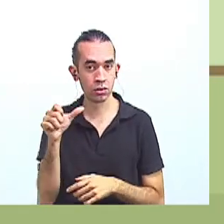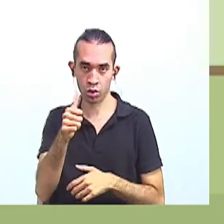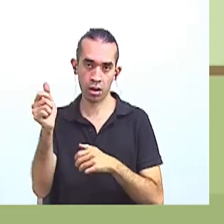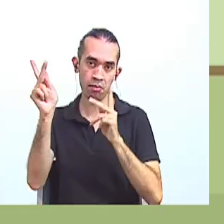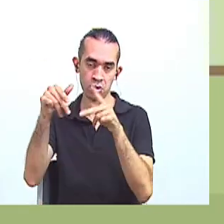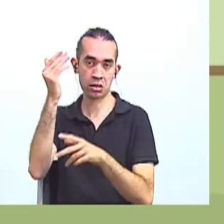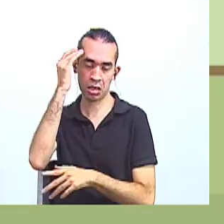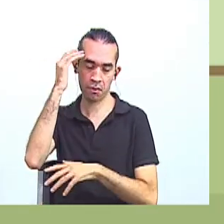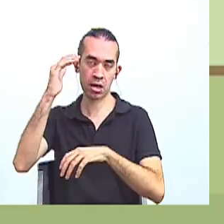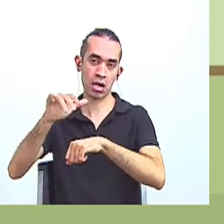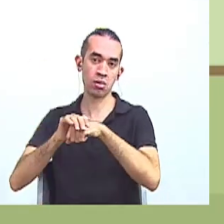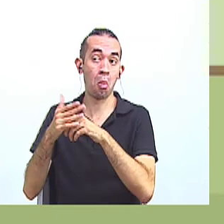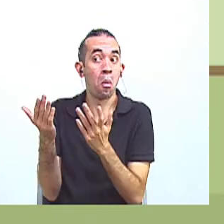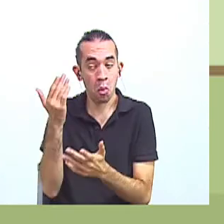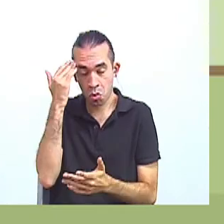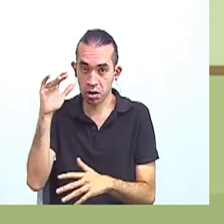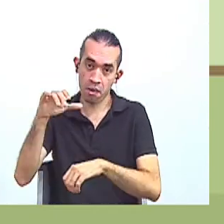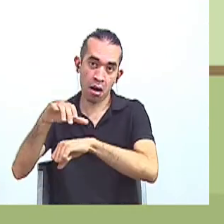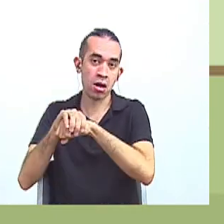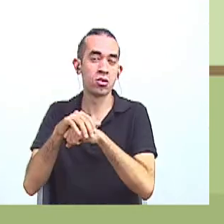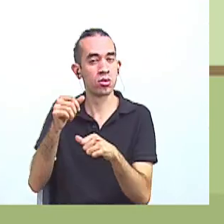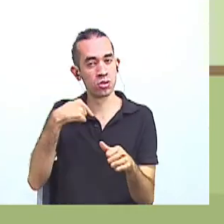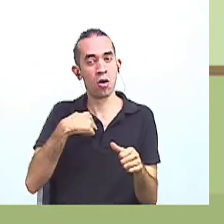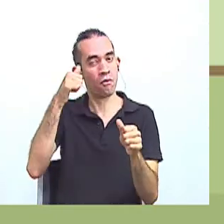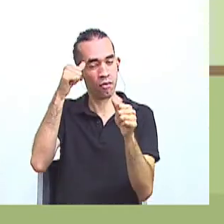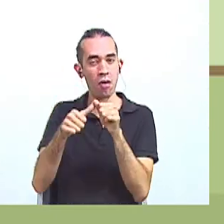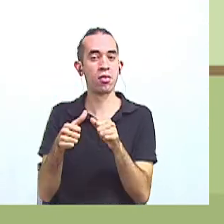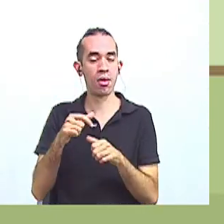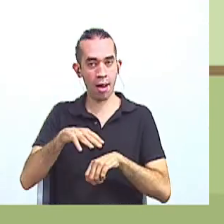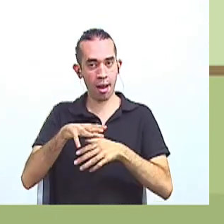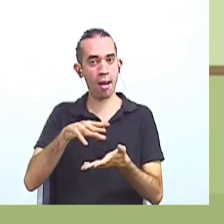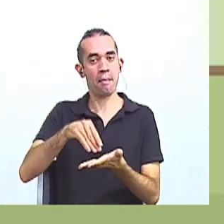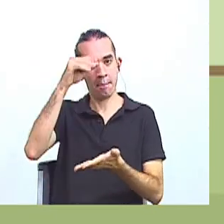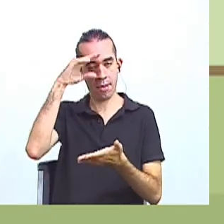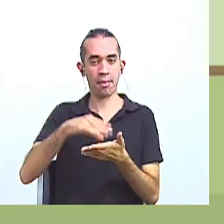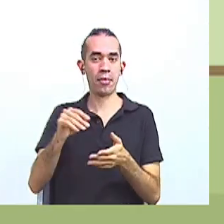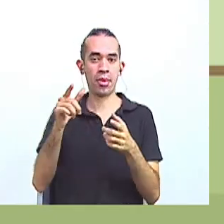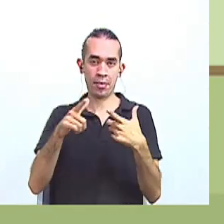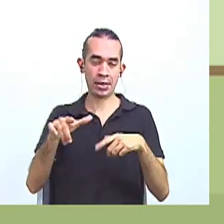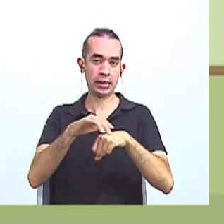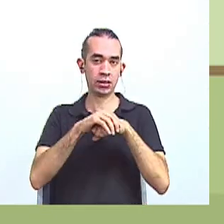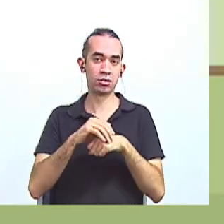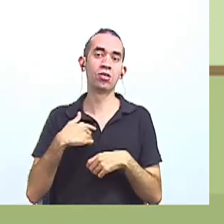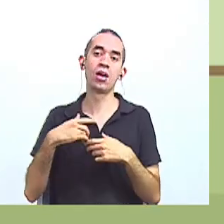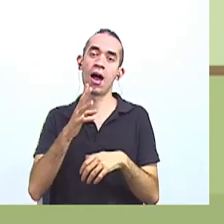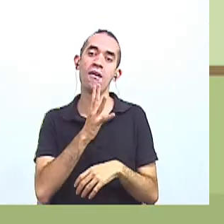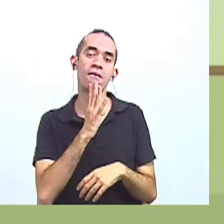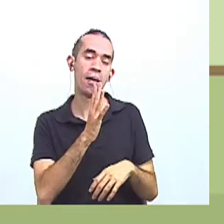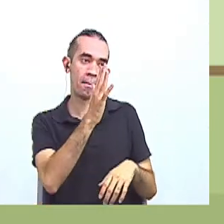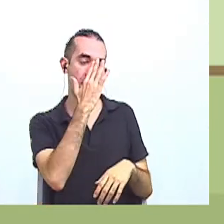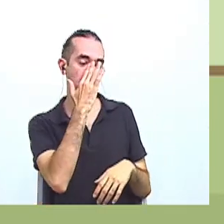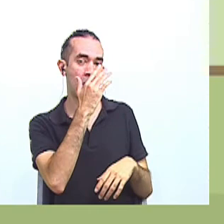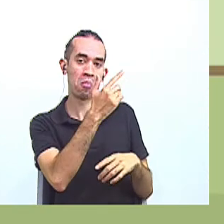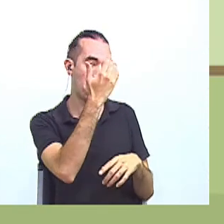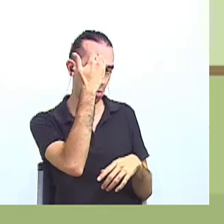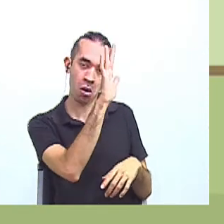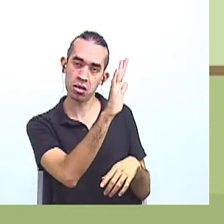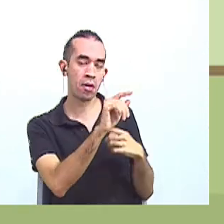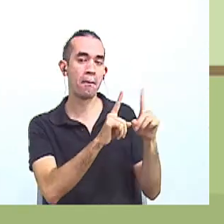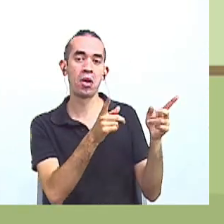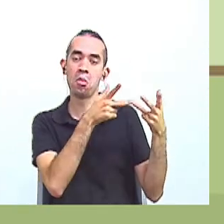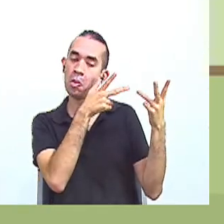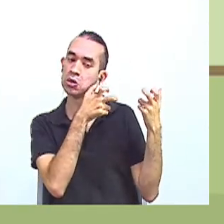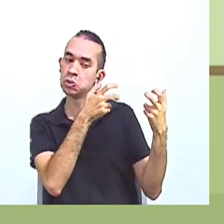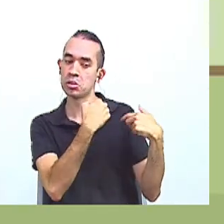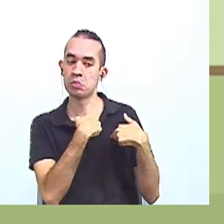English, or maybe they don't know English. I remember when I was learning the language, I used to talk to my mother. She doesn't know English, but she will listen to